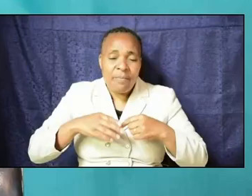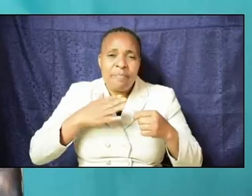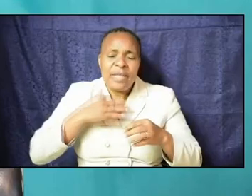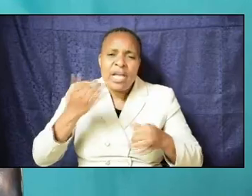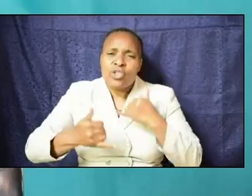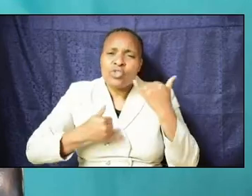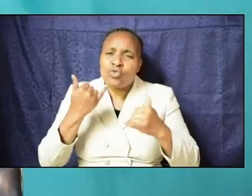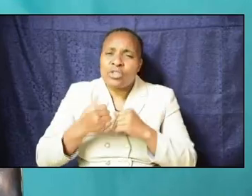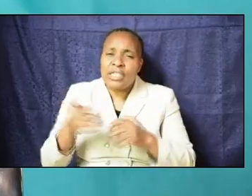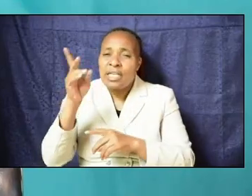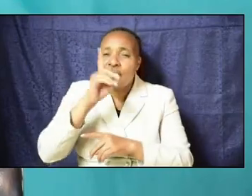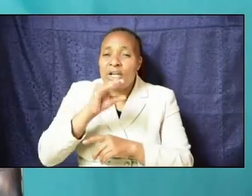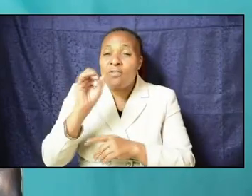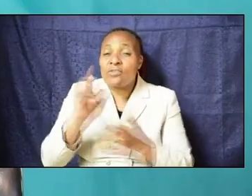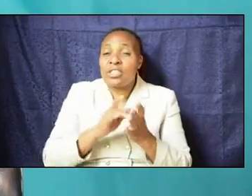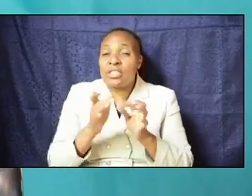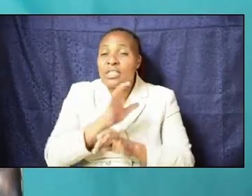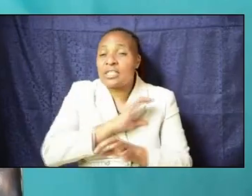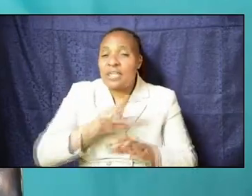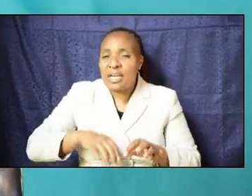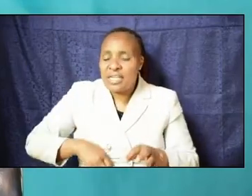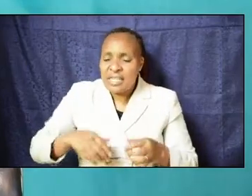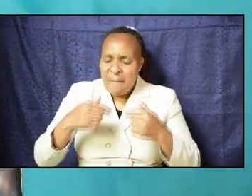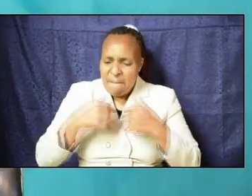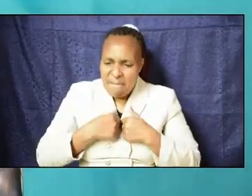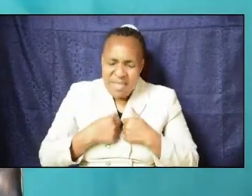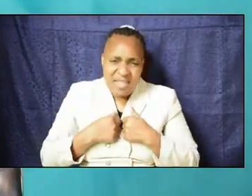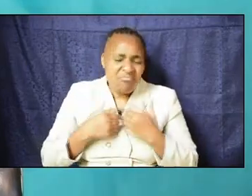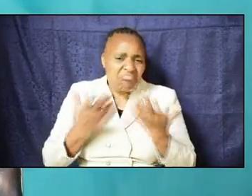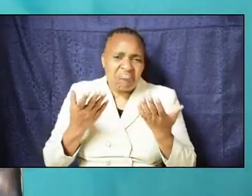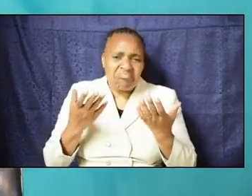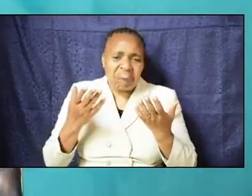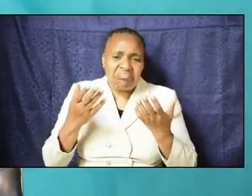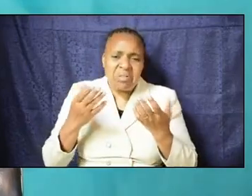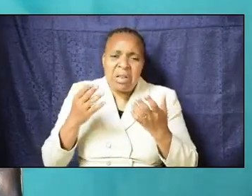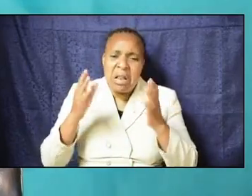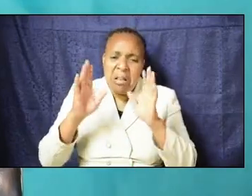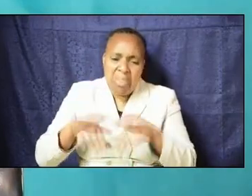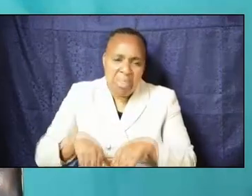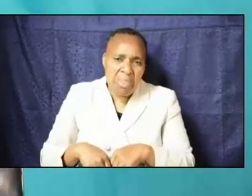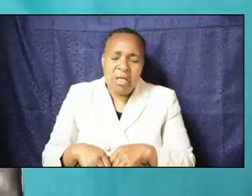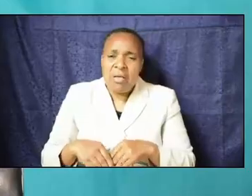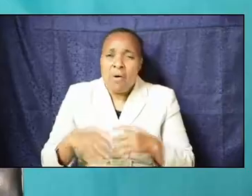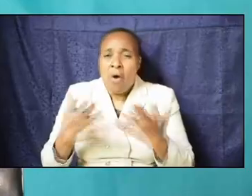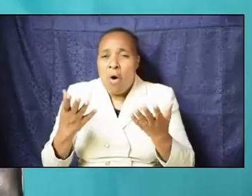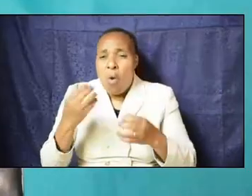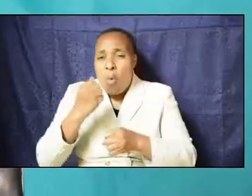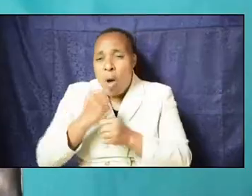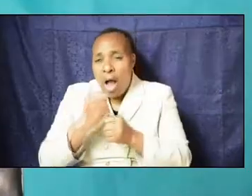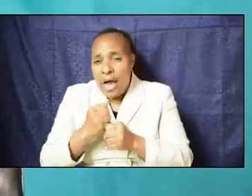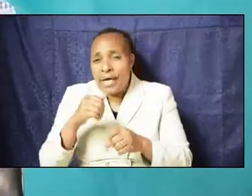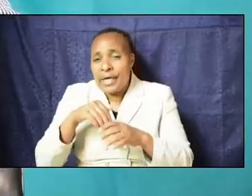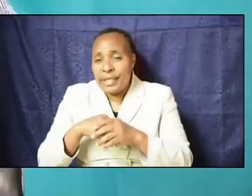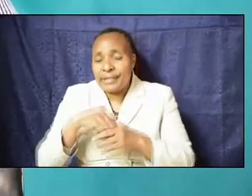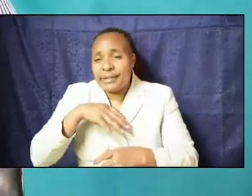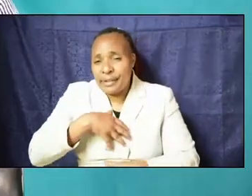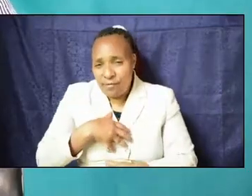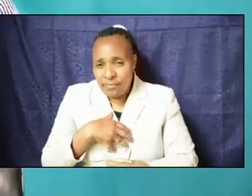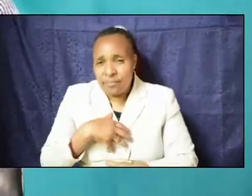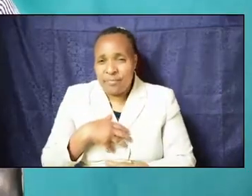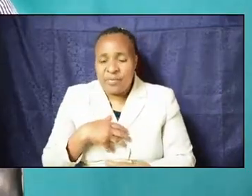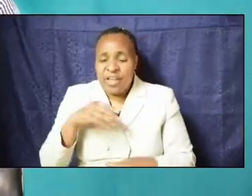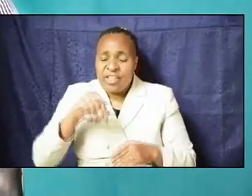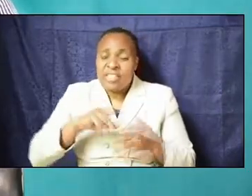the day of Christ, that I have not run in vain, neither labored in vain." This verse